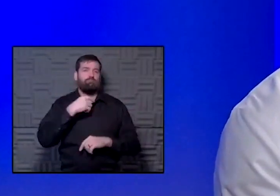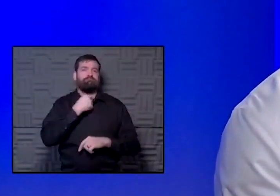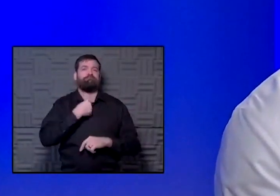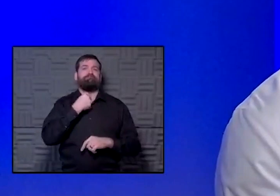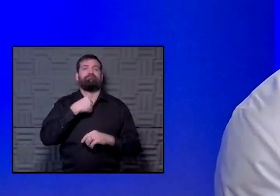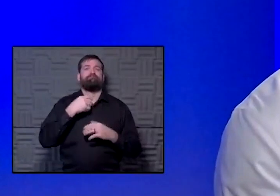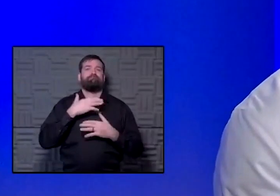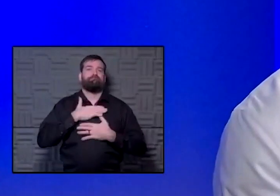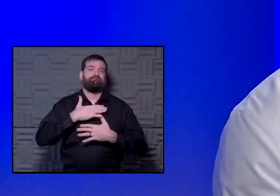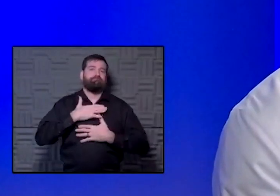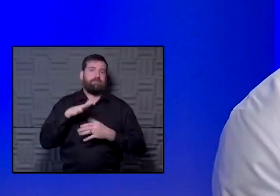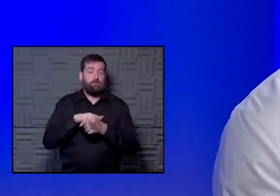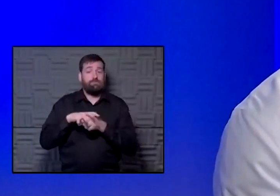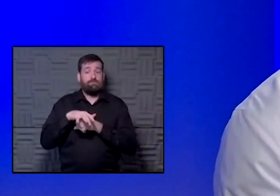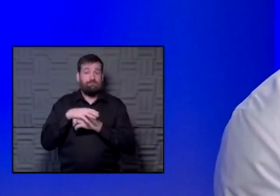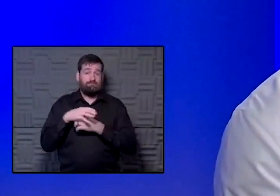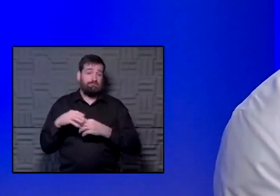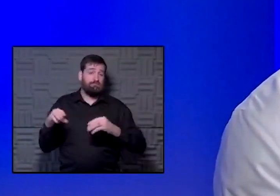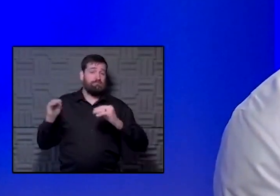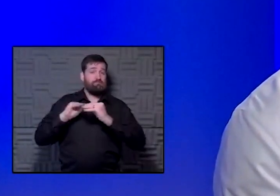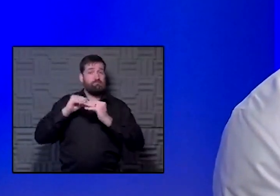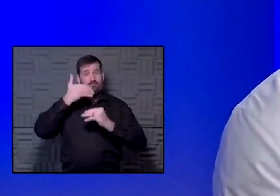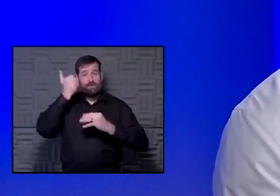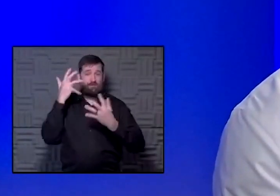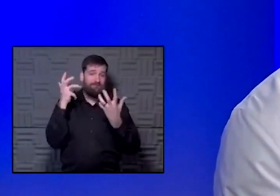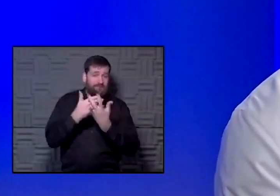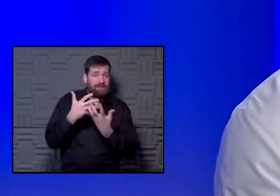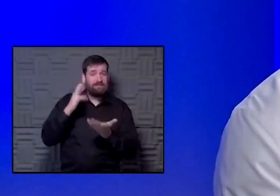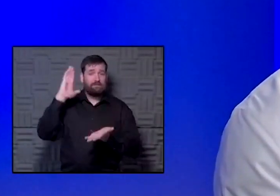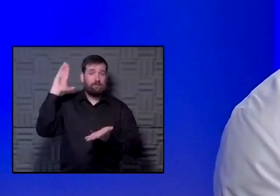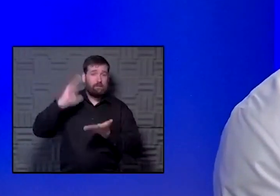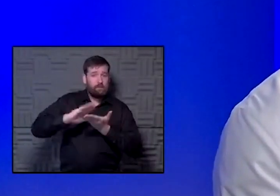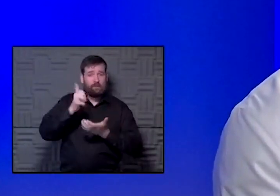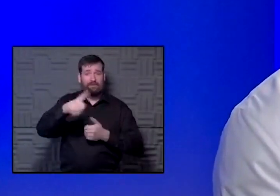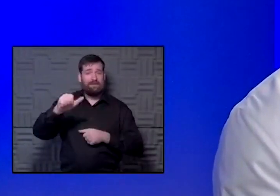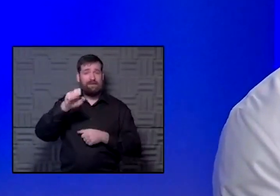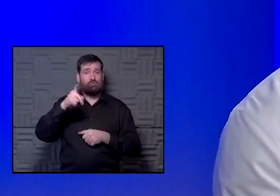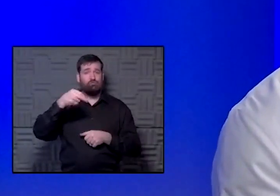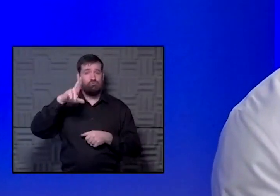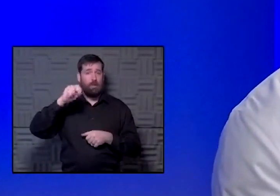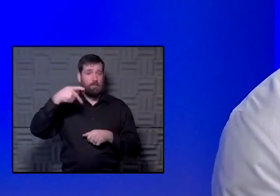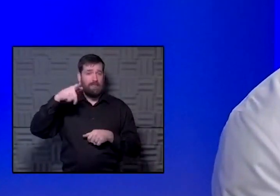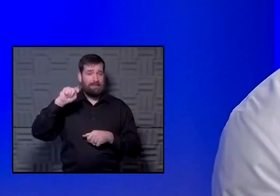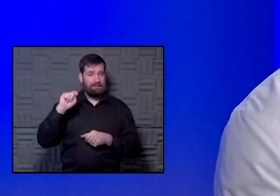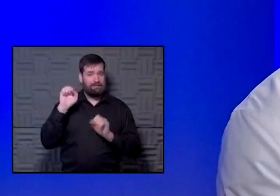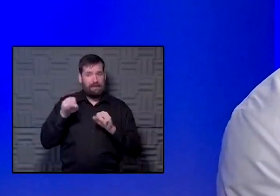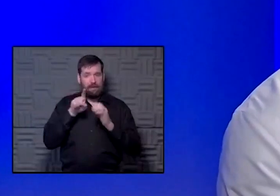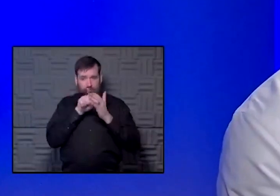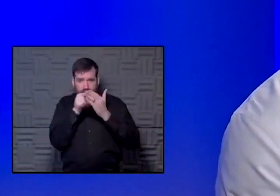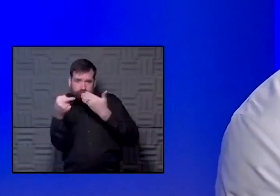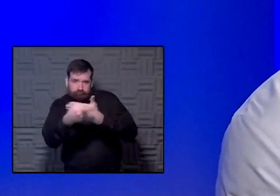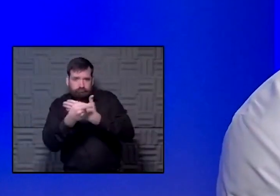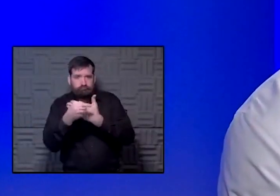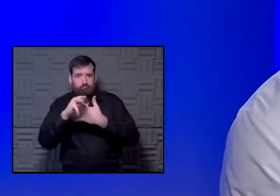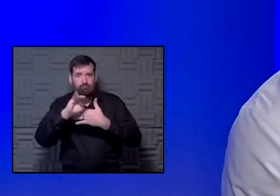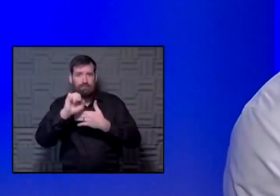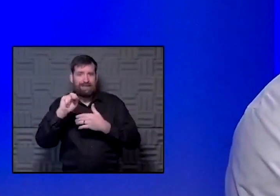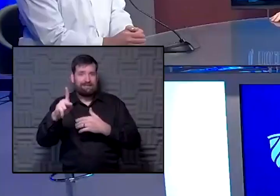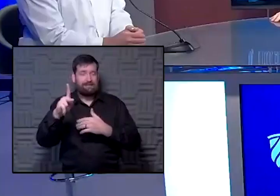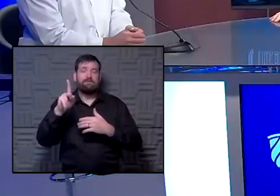you can create that fit to decrease the amount of any droplets that would get in or around the mask, that is the main goal